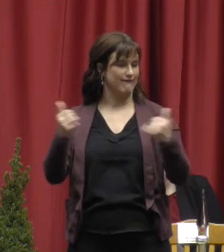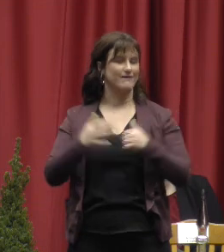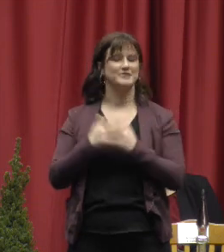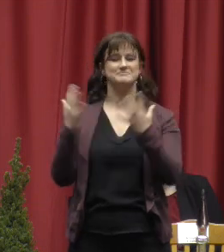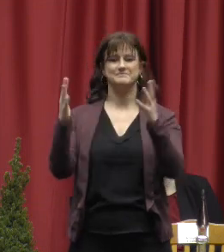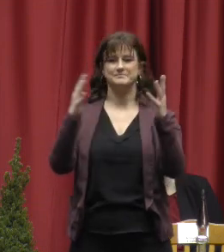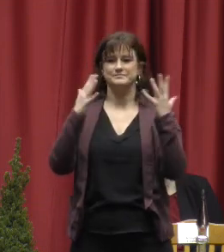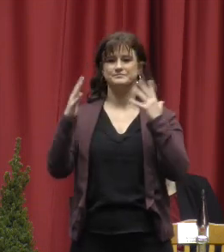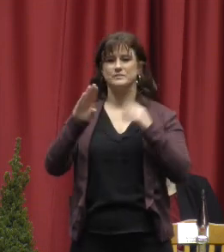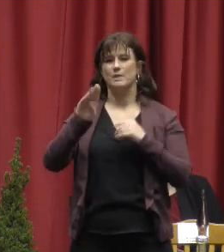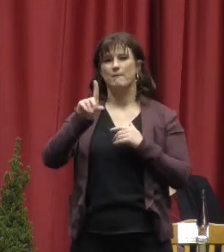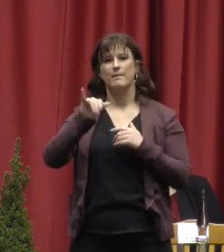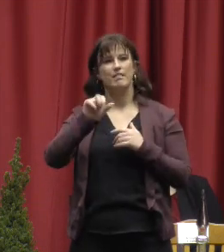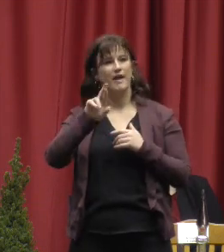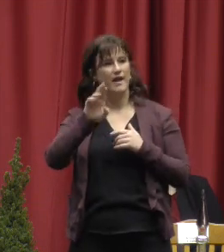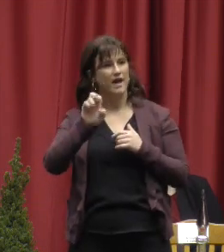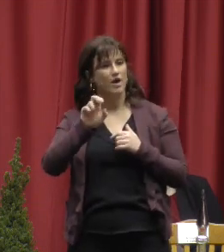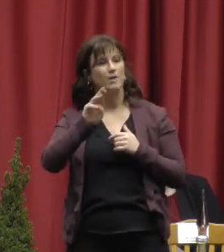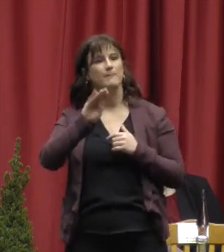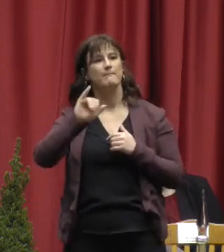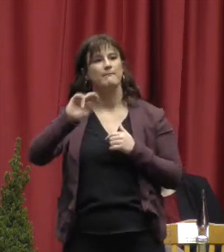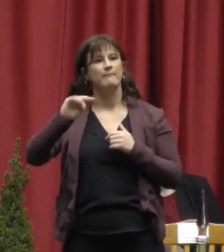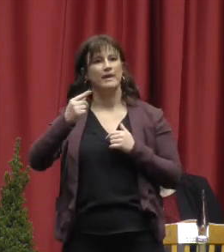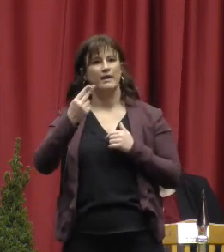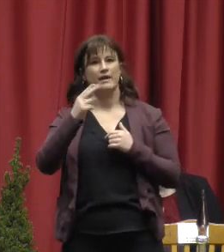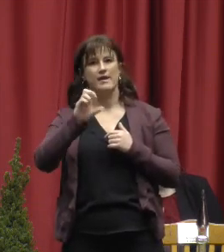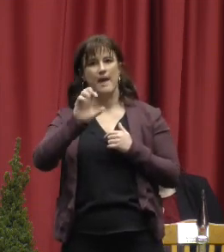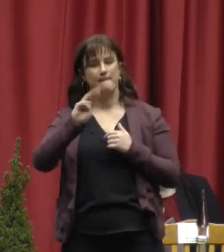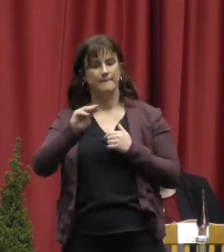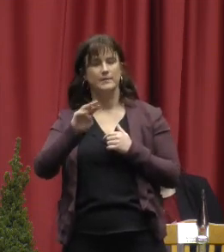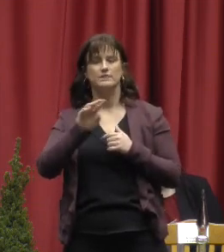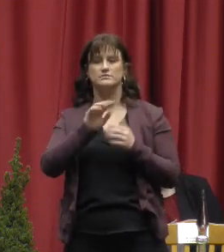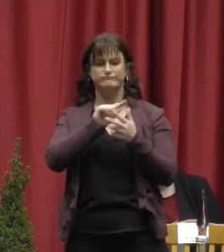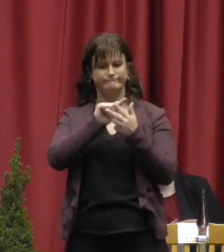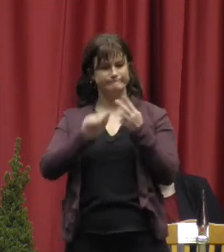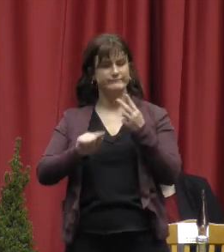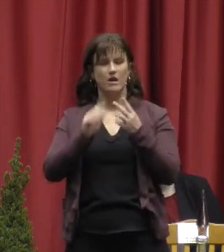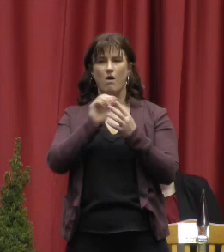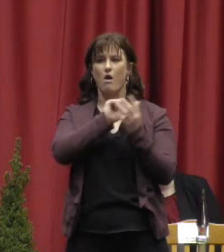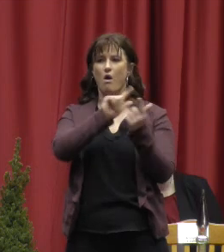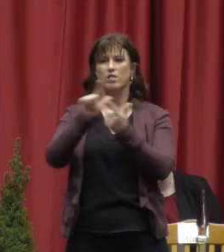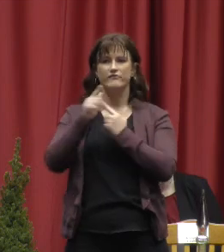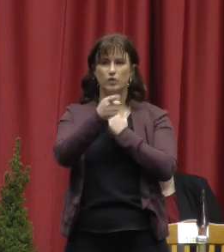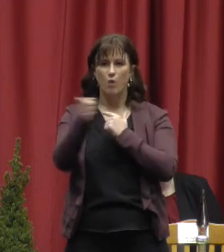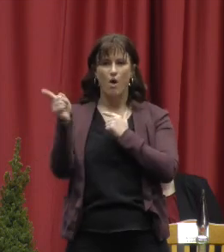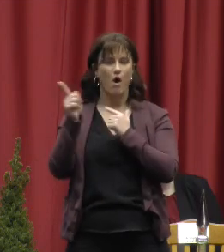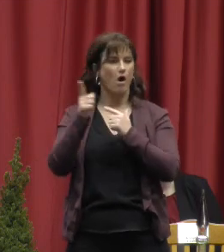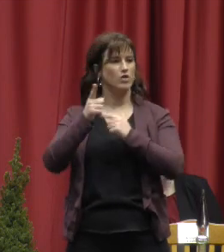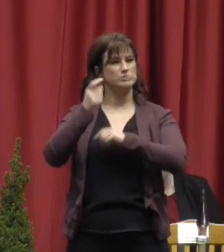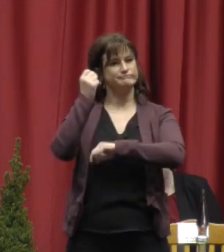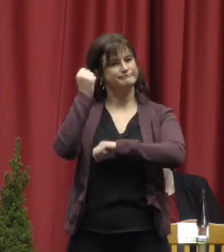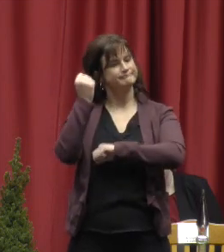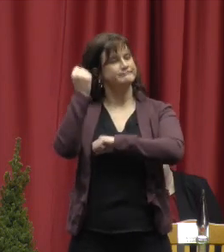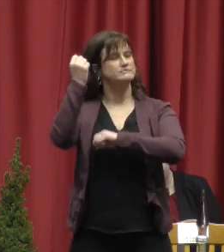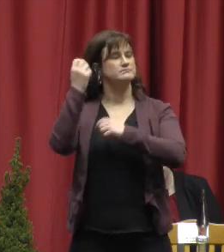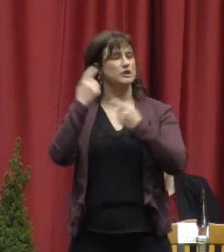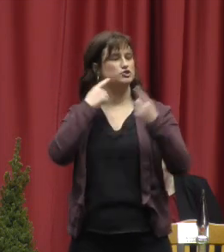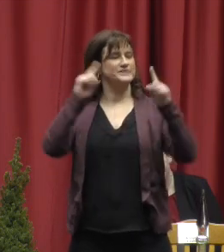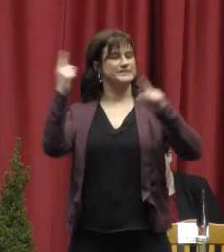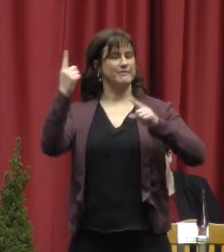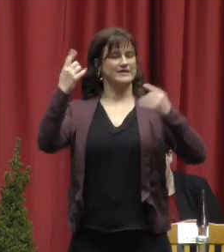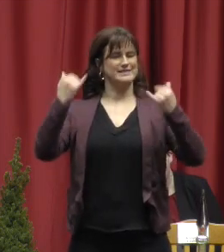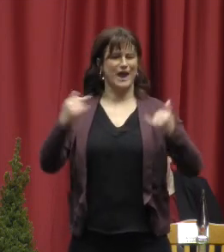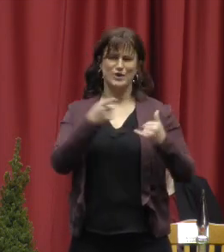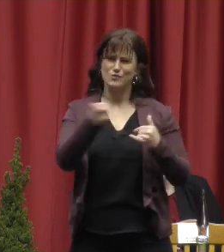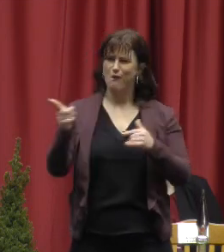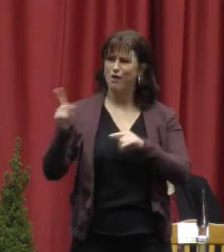Blair, Mingyan, and every graduate who is marking this milestone in your life today, you've worked long and hard to achieve